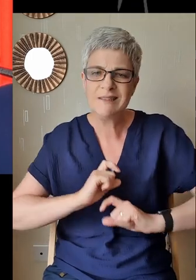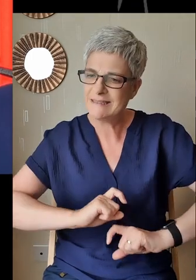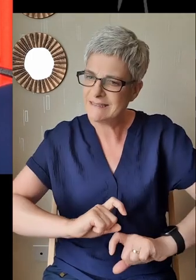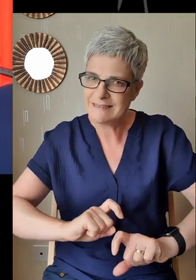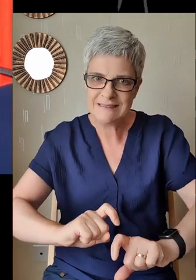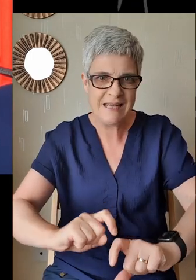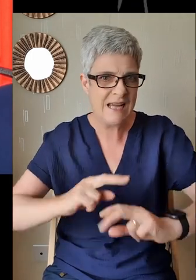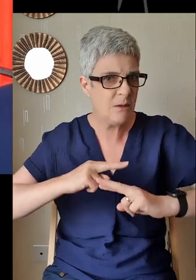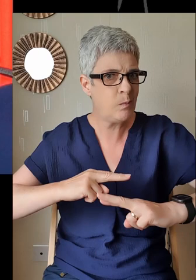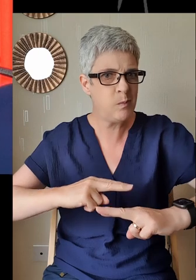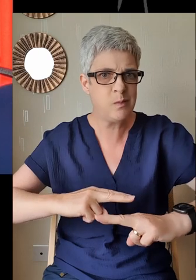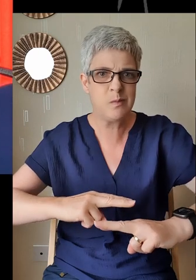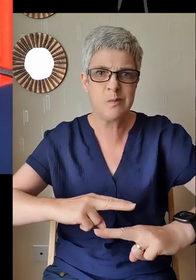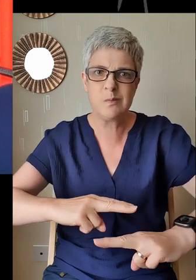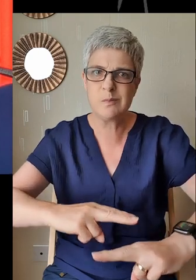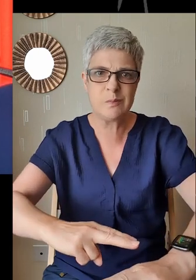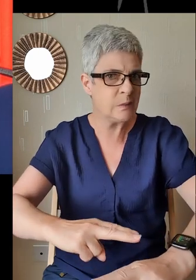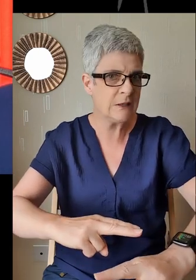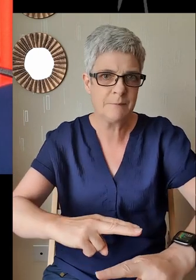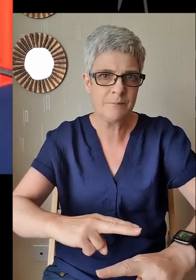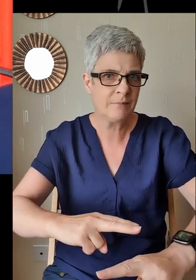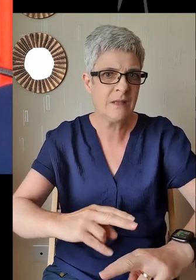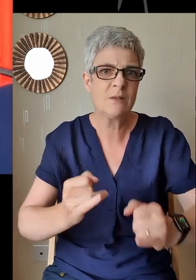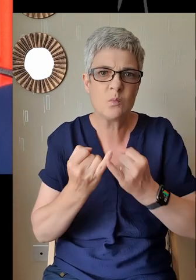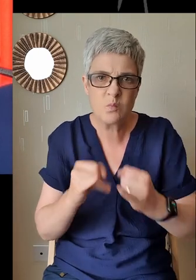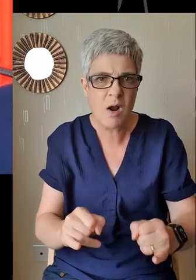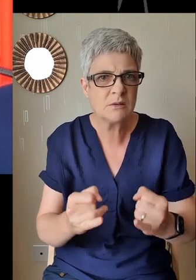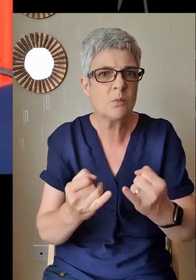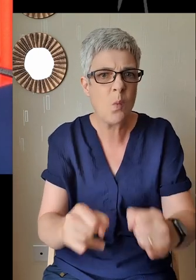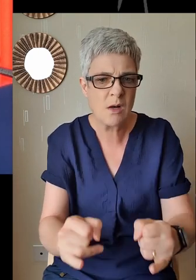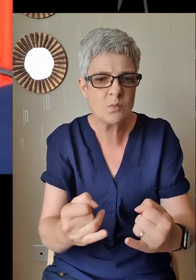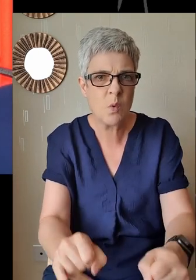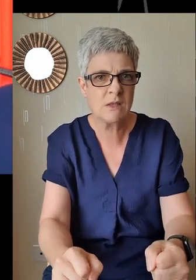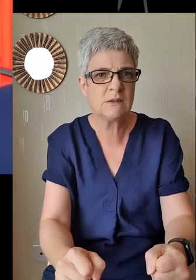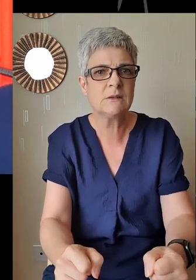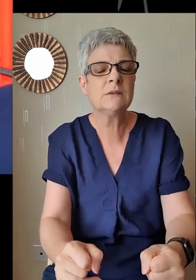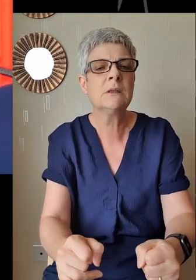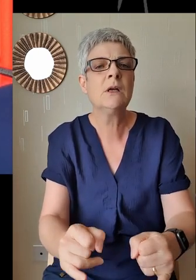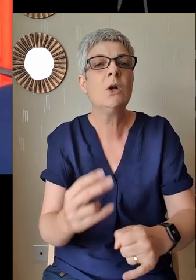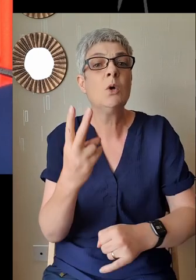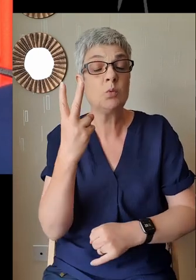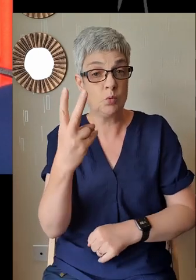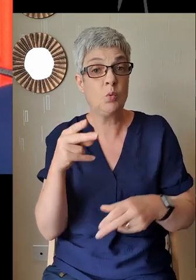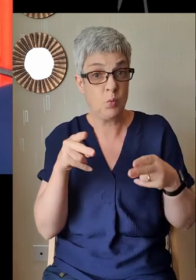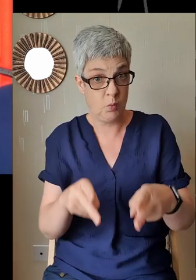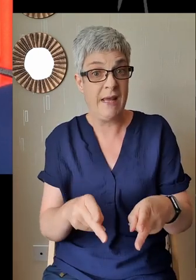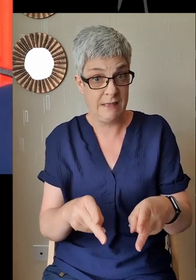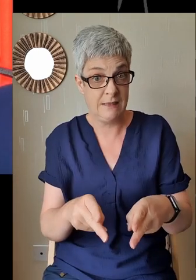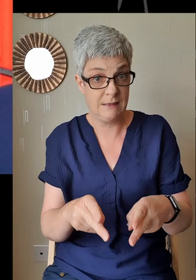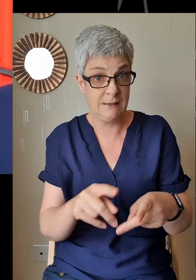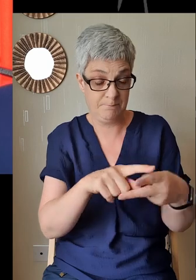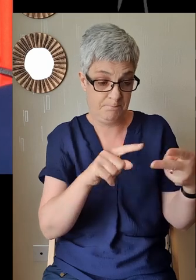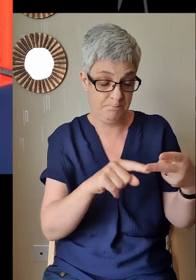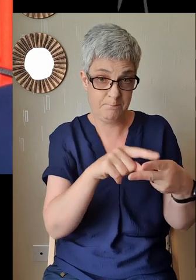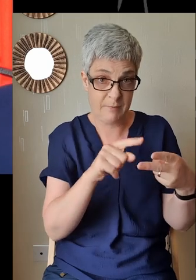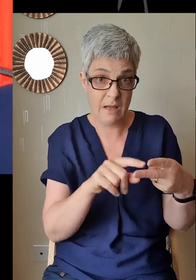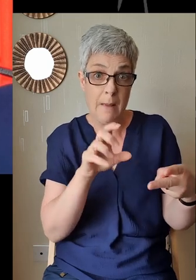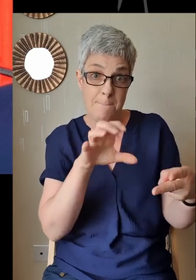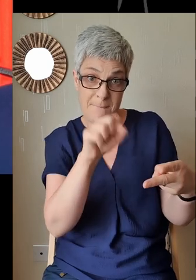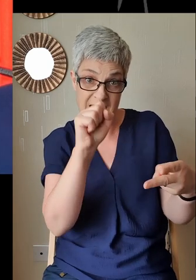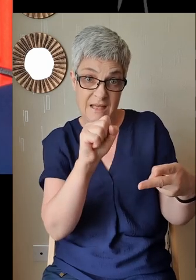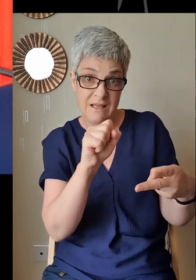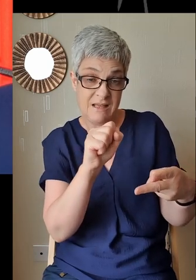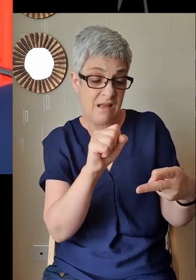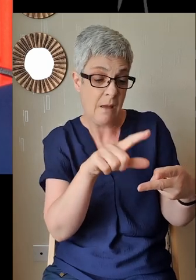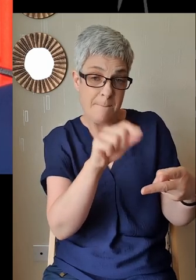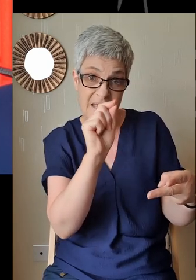neutral. It gets worse. And so there are two ways, and choosing the right way and to go